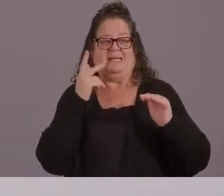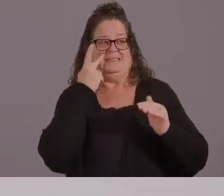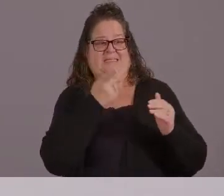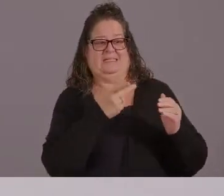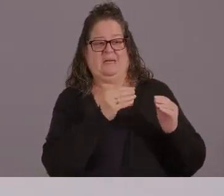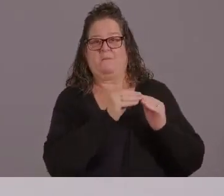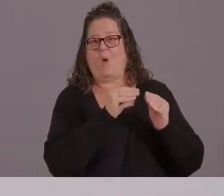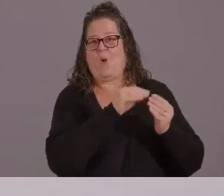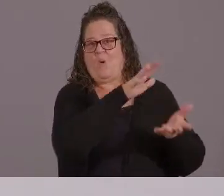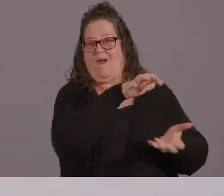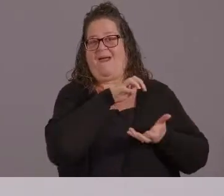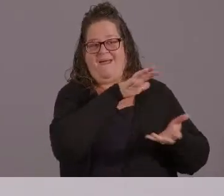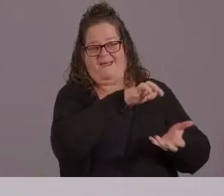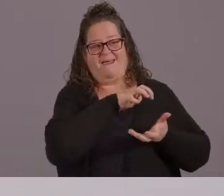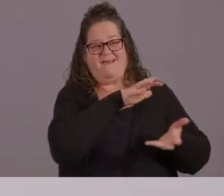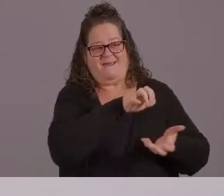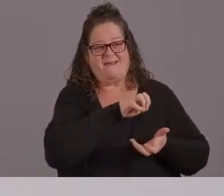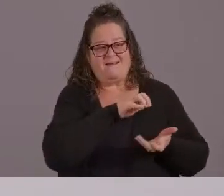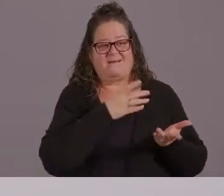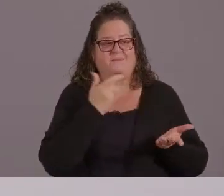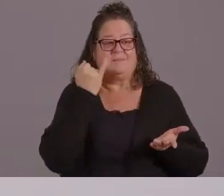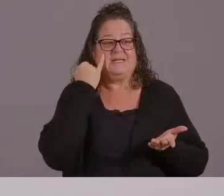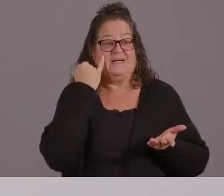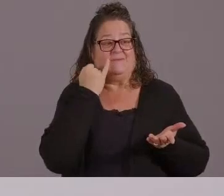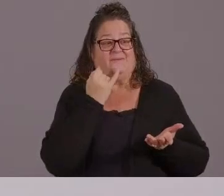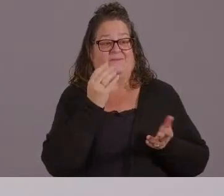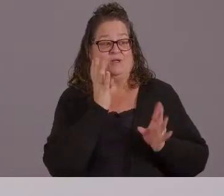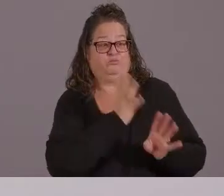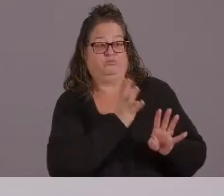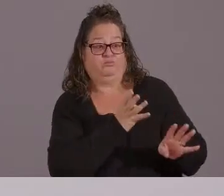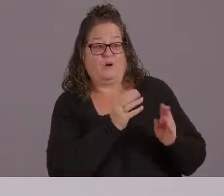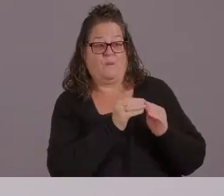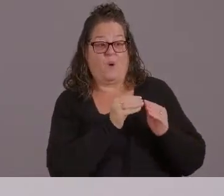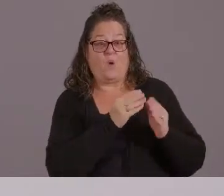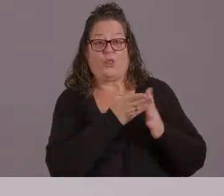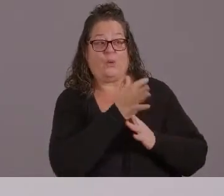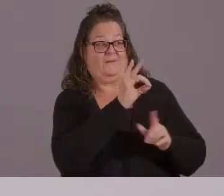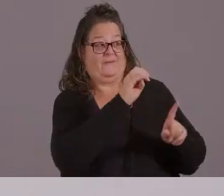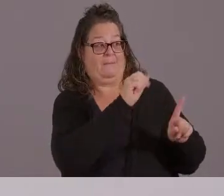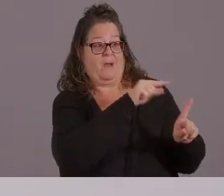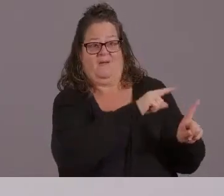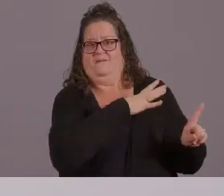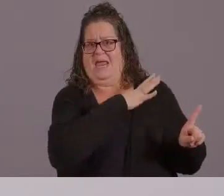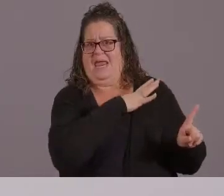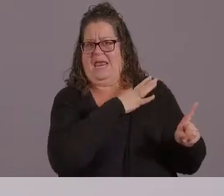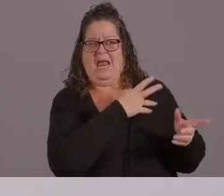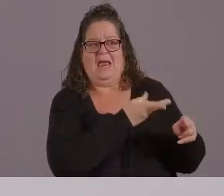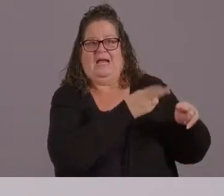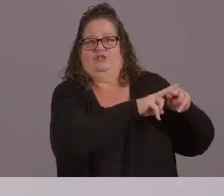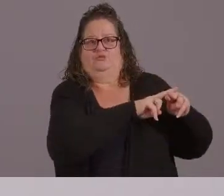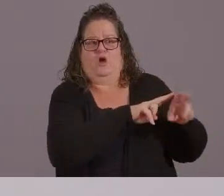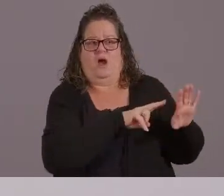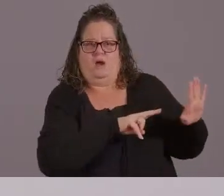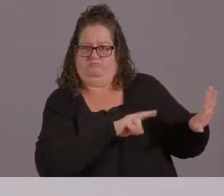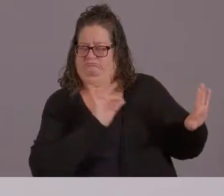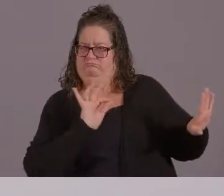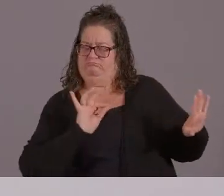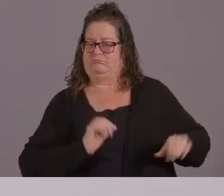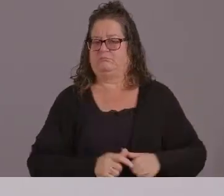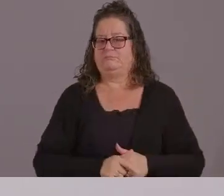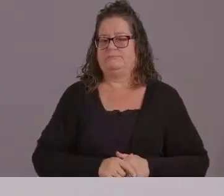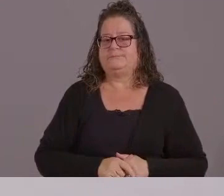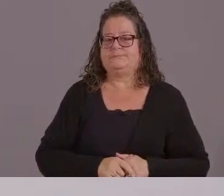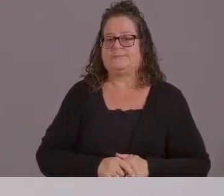Thank you very much, Dr. Chris. Appreciate your time. You're welcome. Next Next is Howard Fisher. Hi,